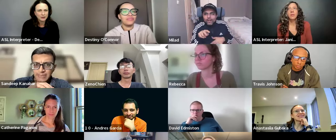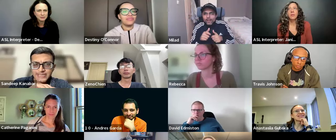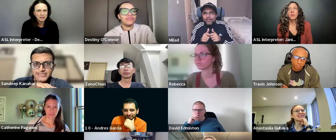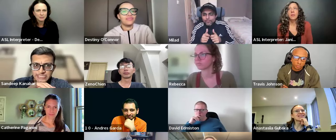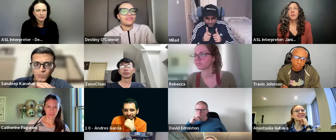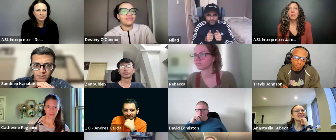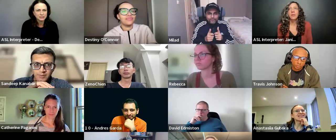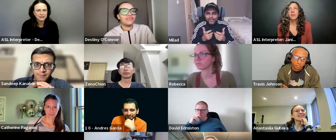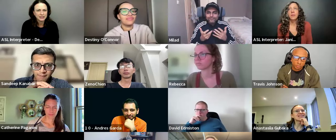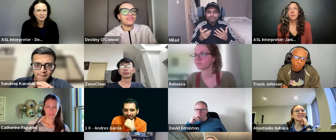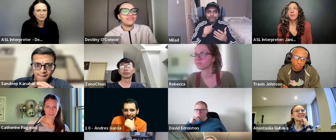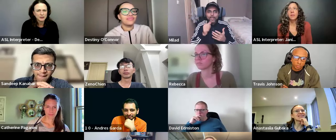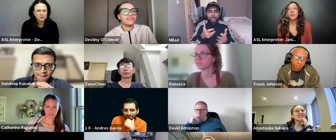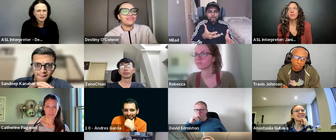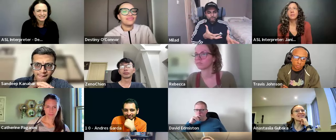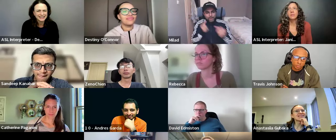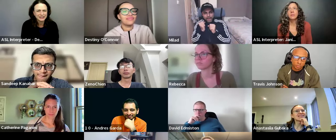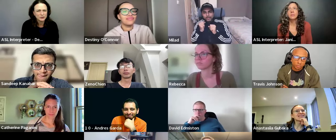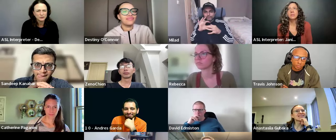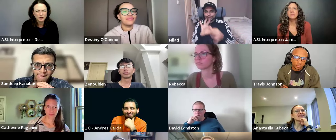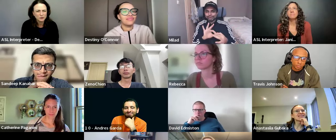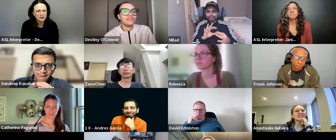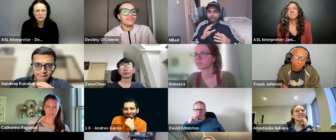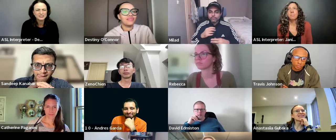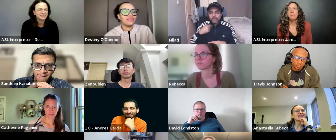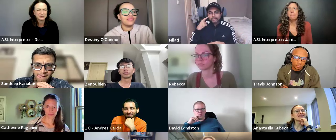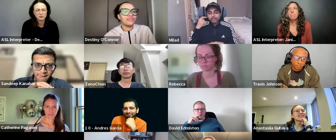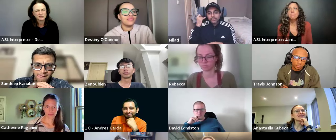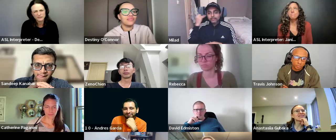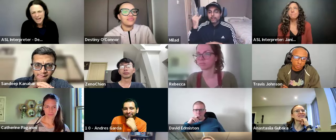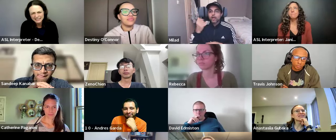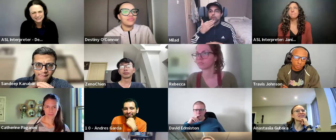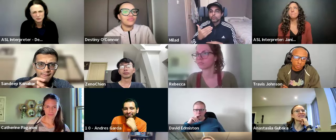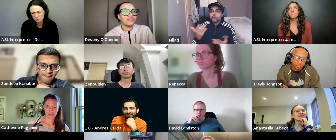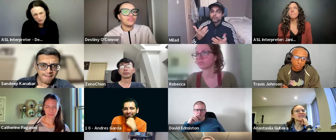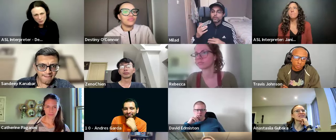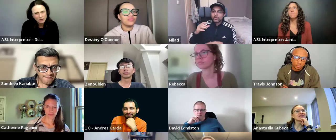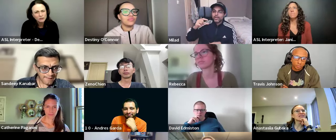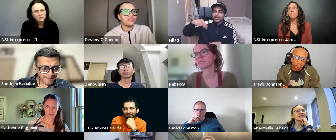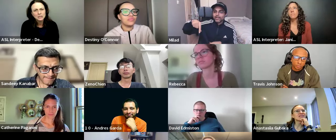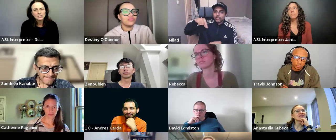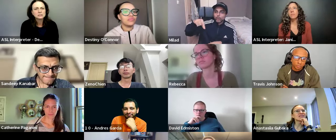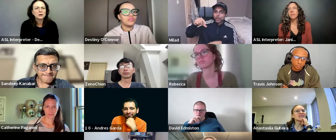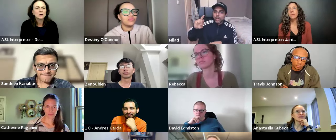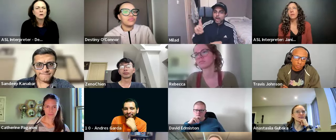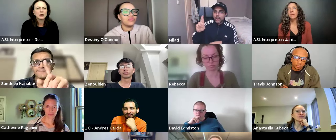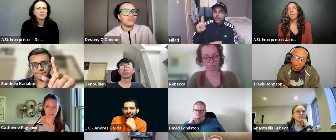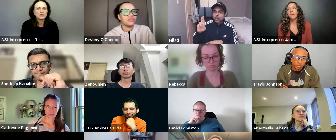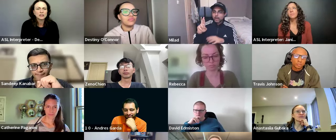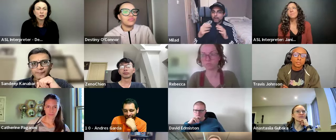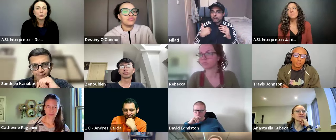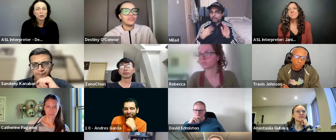the link on the laptop, but they were trying to get it on their phone, and it wasn't fast, it wasn't working well.